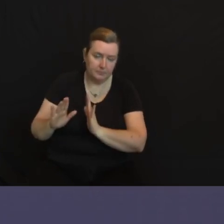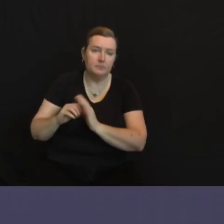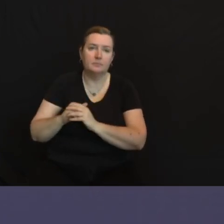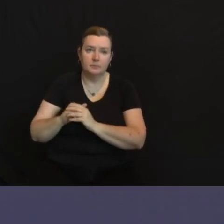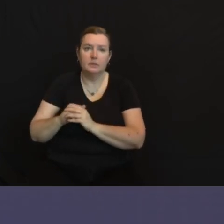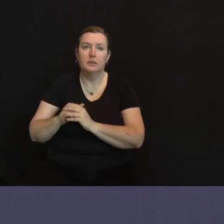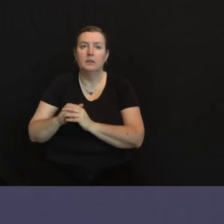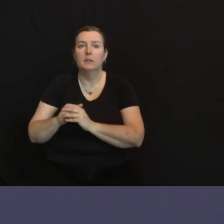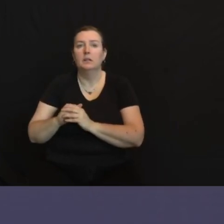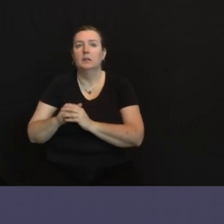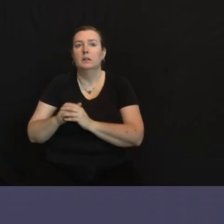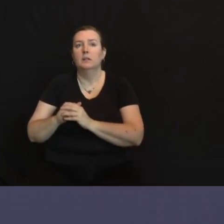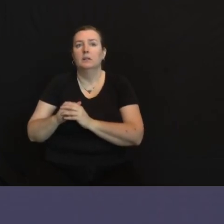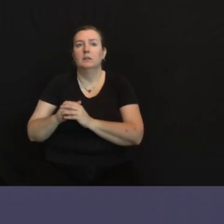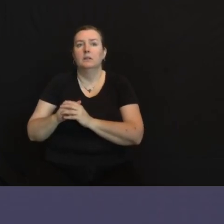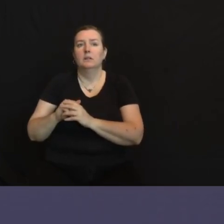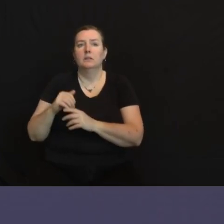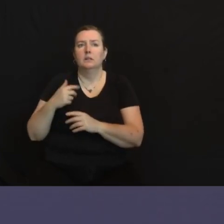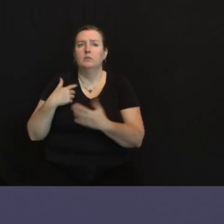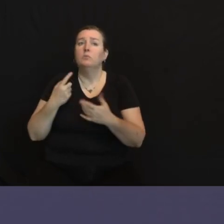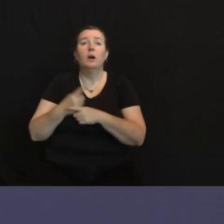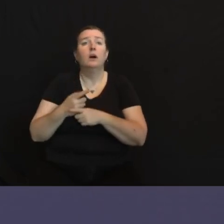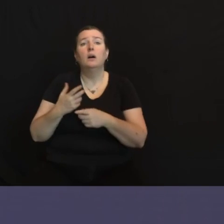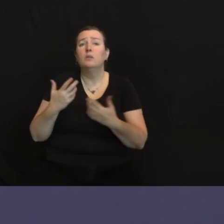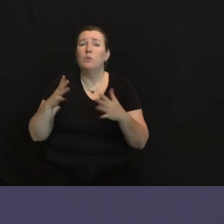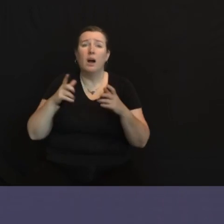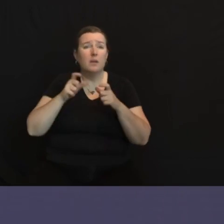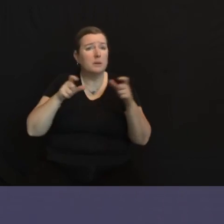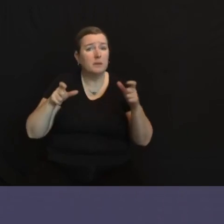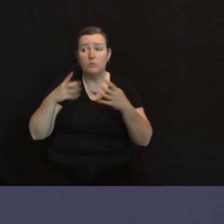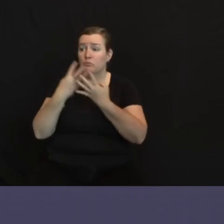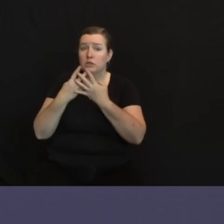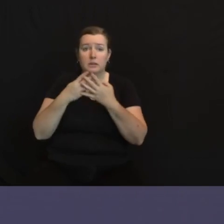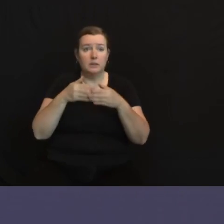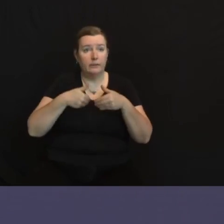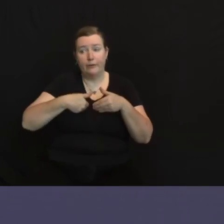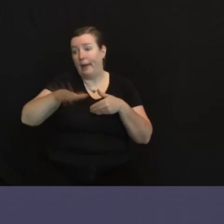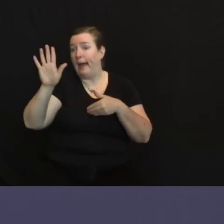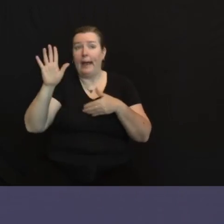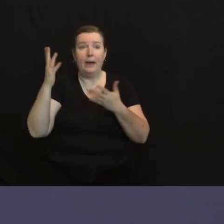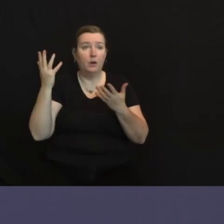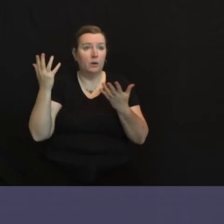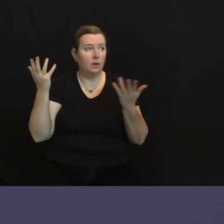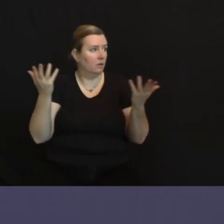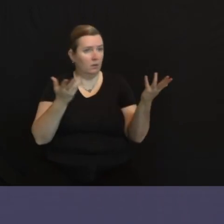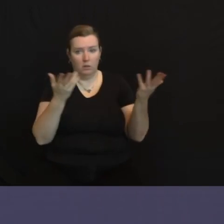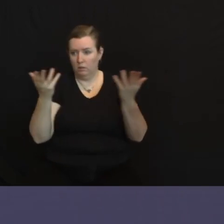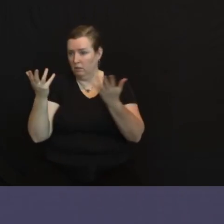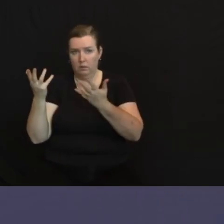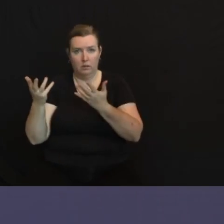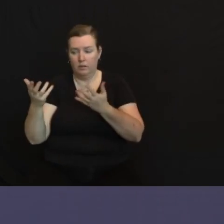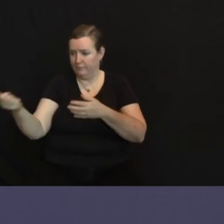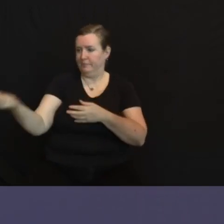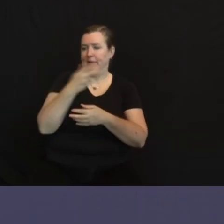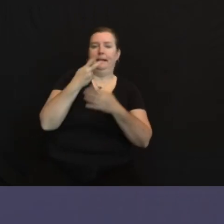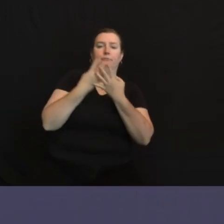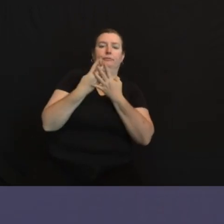on recidivism, you cut down dramatically on life's challenges if you've got a plan that's holistic, including where's somebody going to